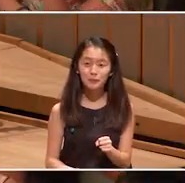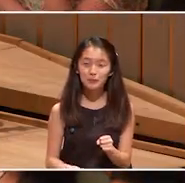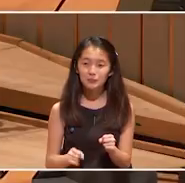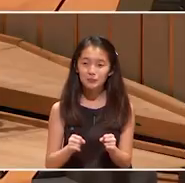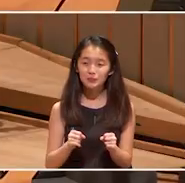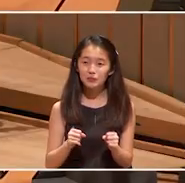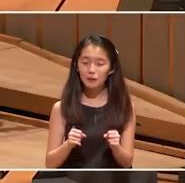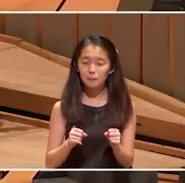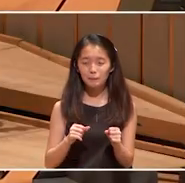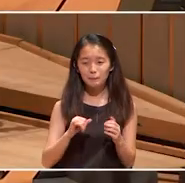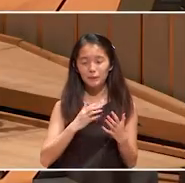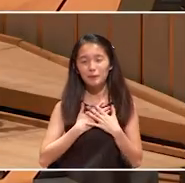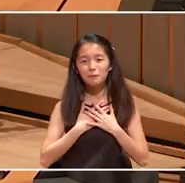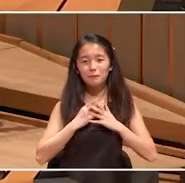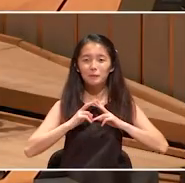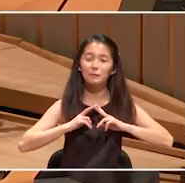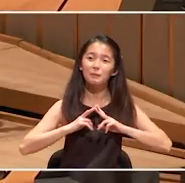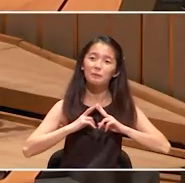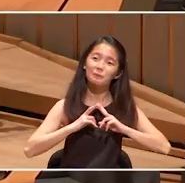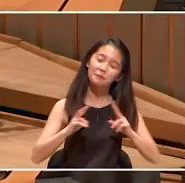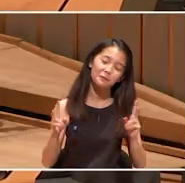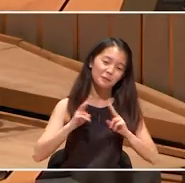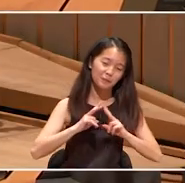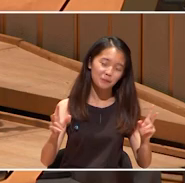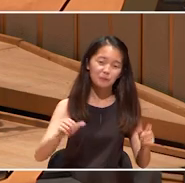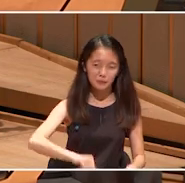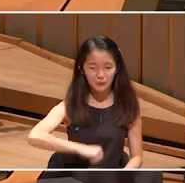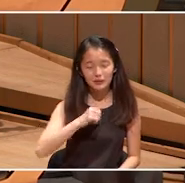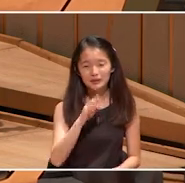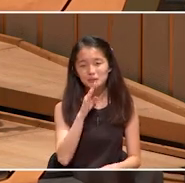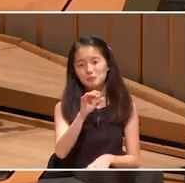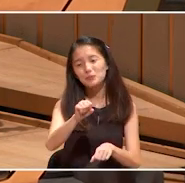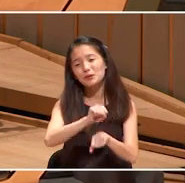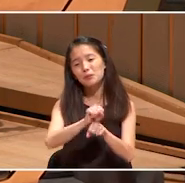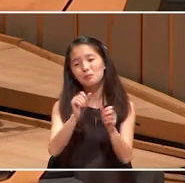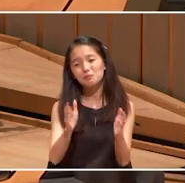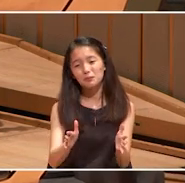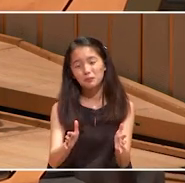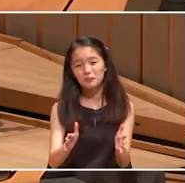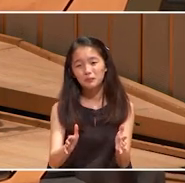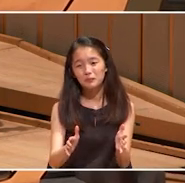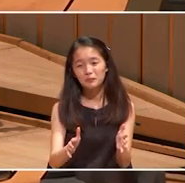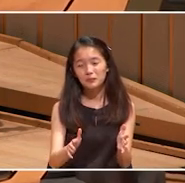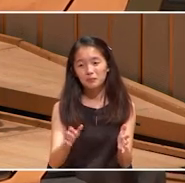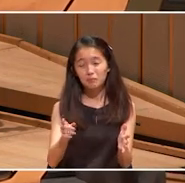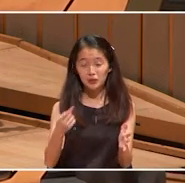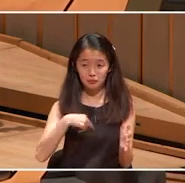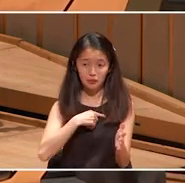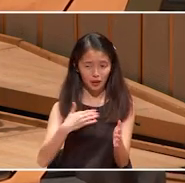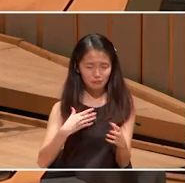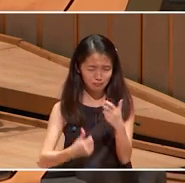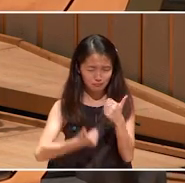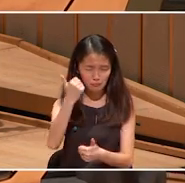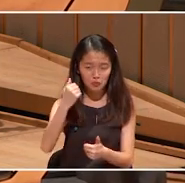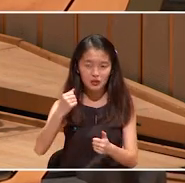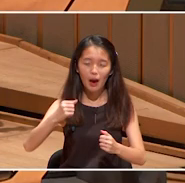I'm so totally, utterly, utterly proud to be a Singaporean. I mean, not least because we've got the most powerful passport on the planet,